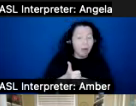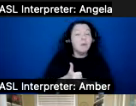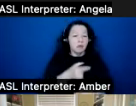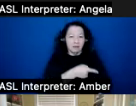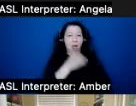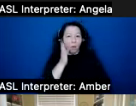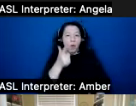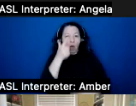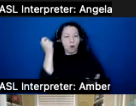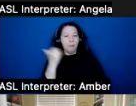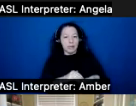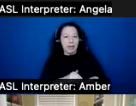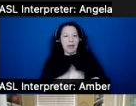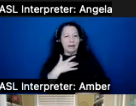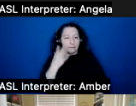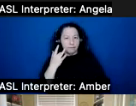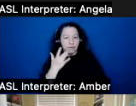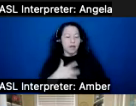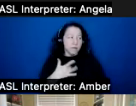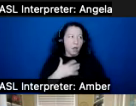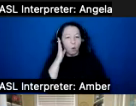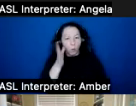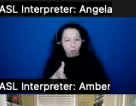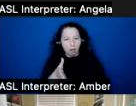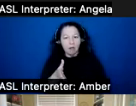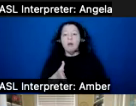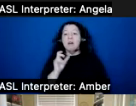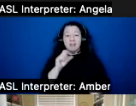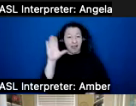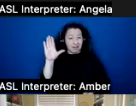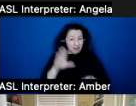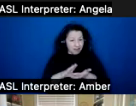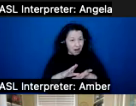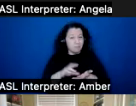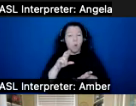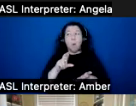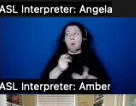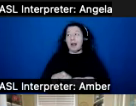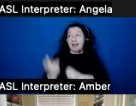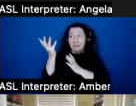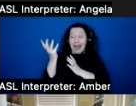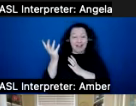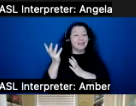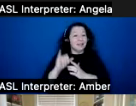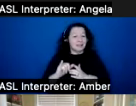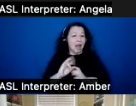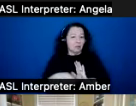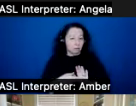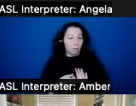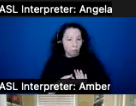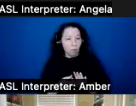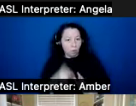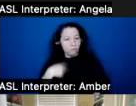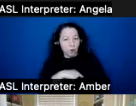But if we can eliminate or diminish some of that traumatization, I think that is the role at this point. And